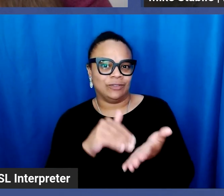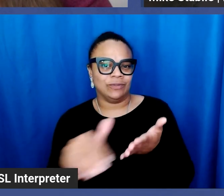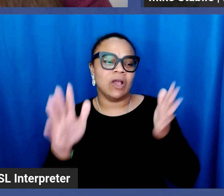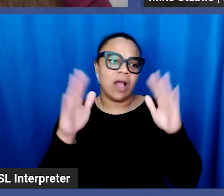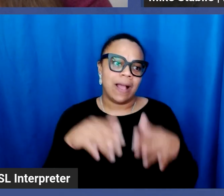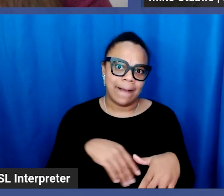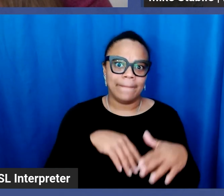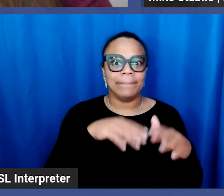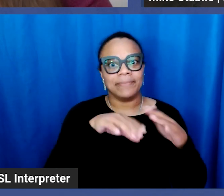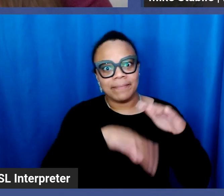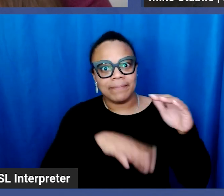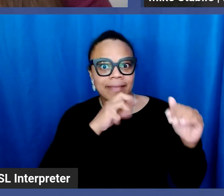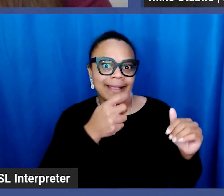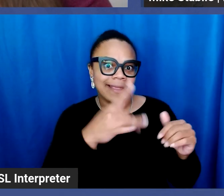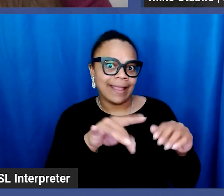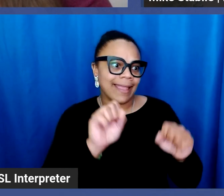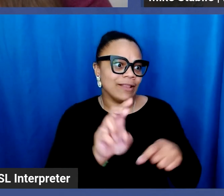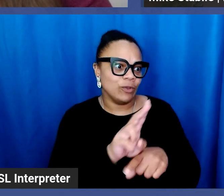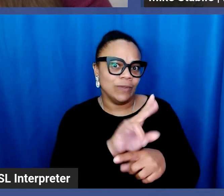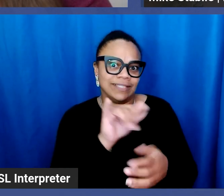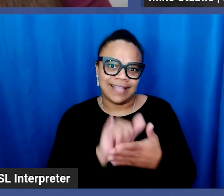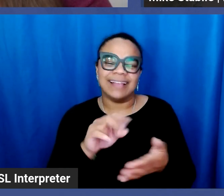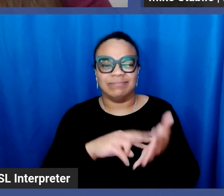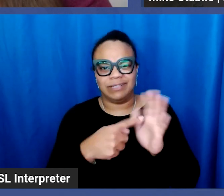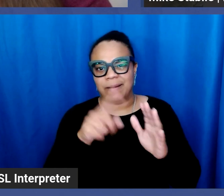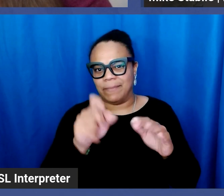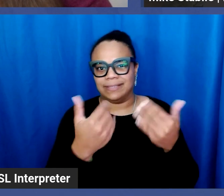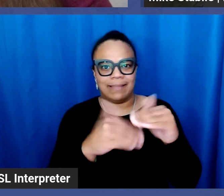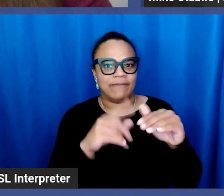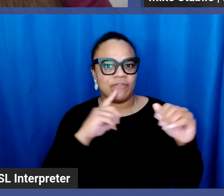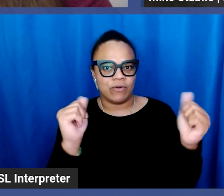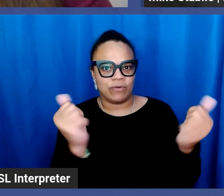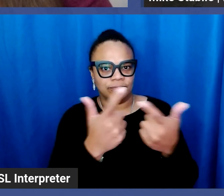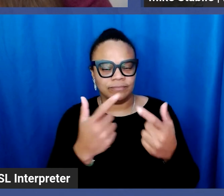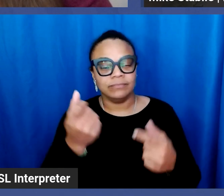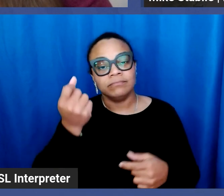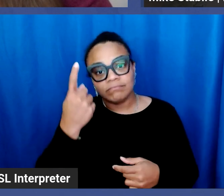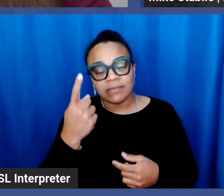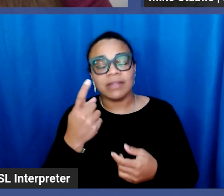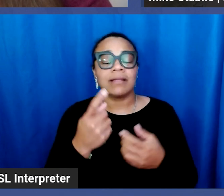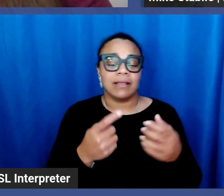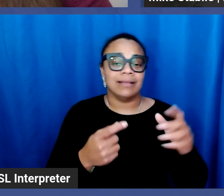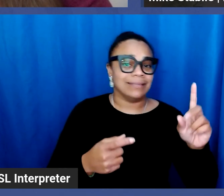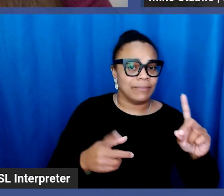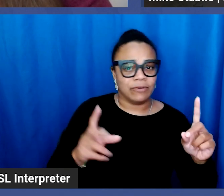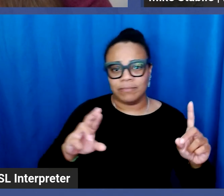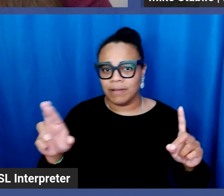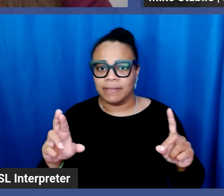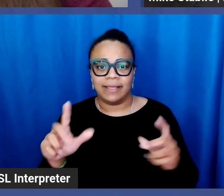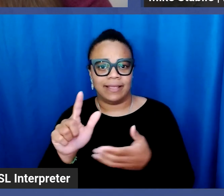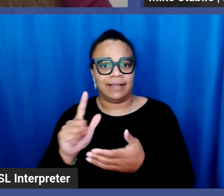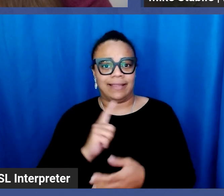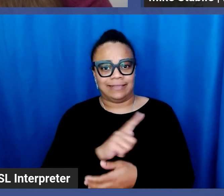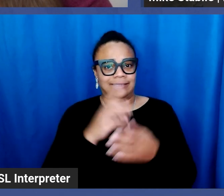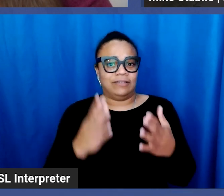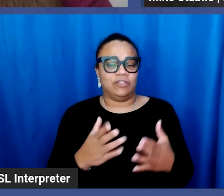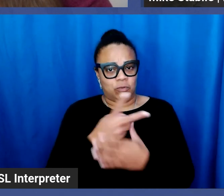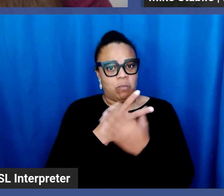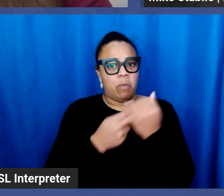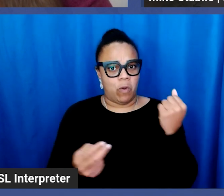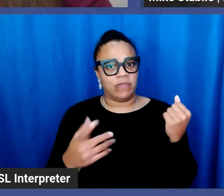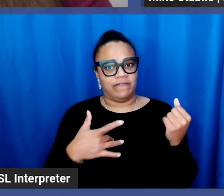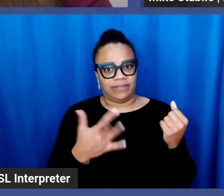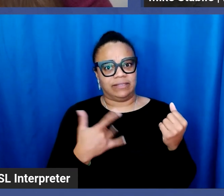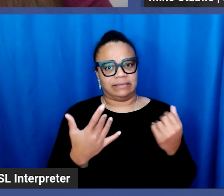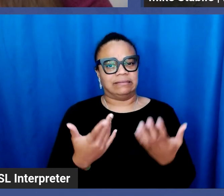limit it for everyone. Now, I think that there are also legislators, on both sides of the aisle that say, hey, listen, there's a lot of stuff on the internet that's